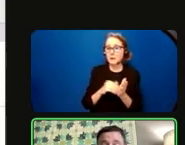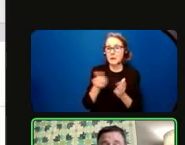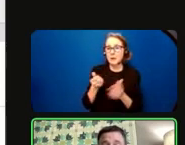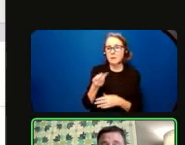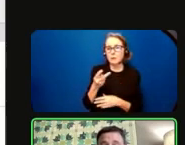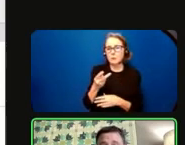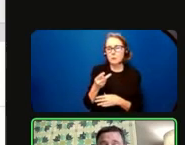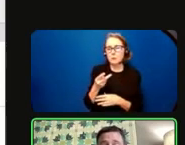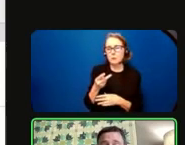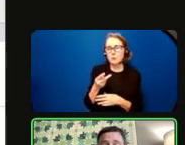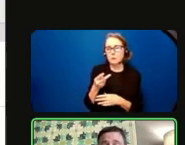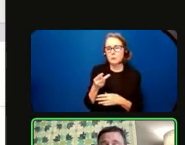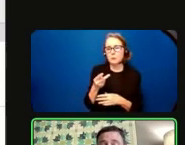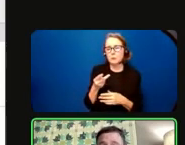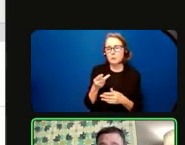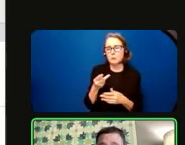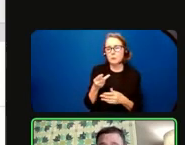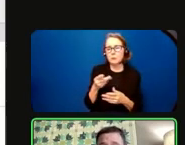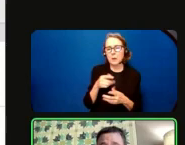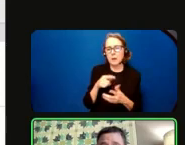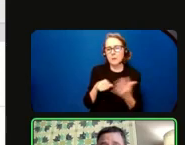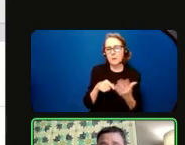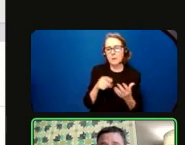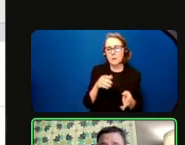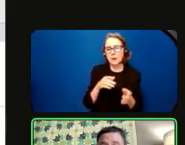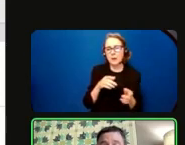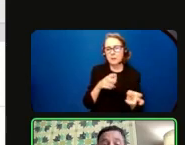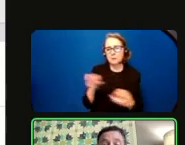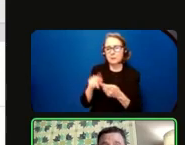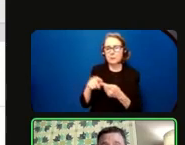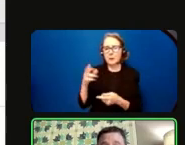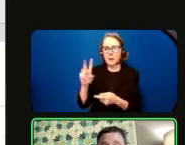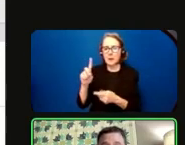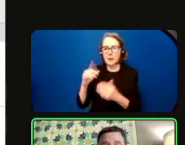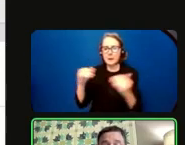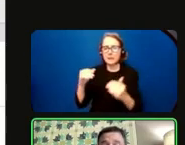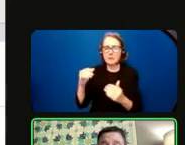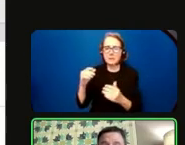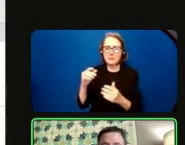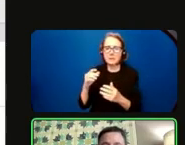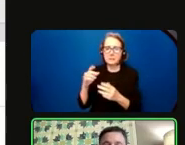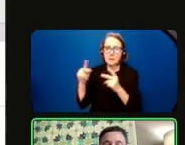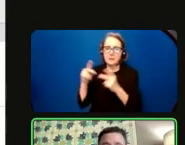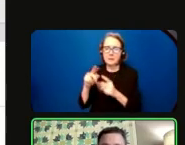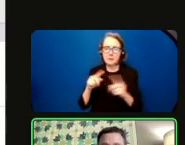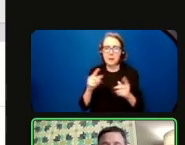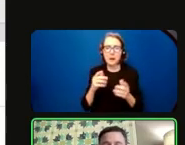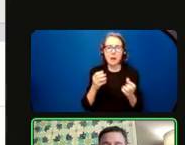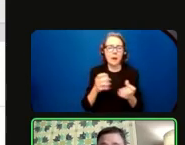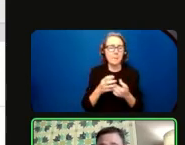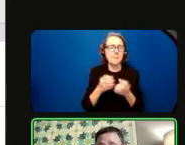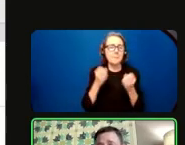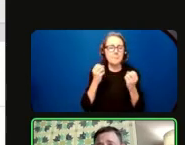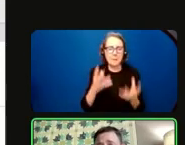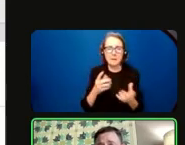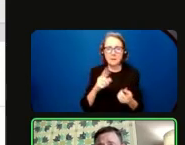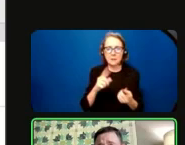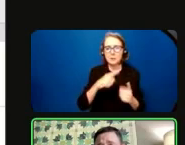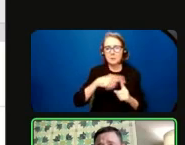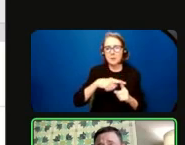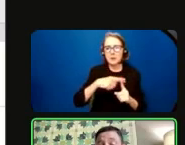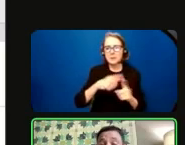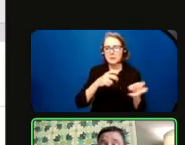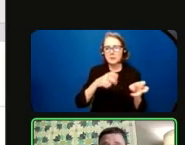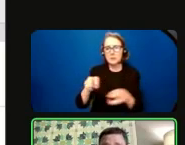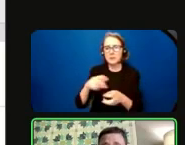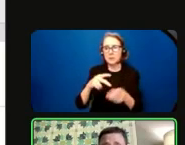fewer of those are going to HUD level destinations, but a lot to those positive transitional